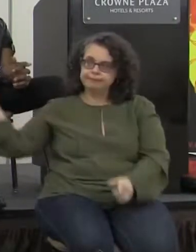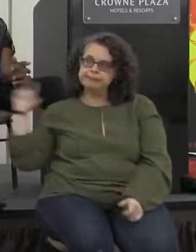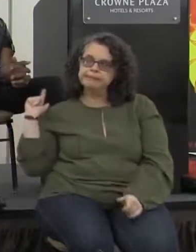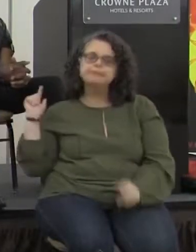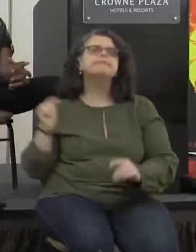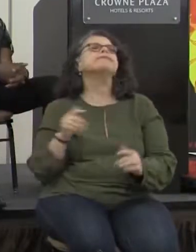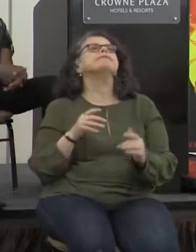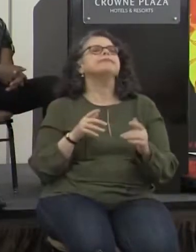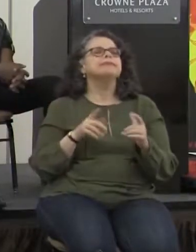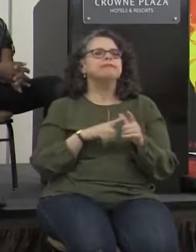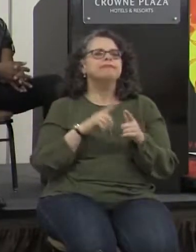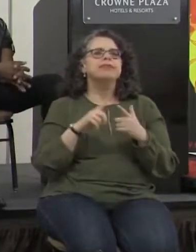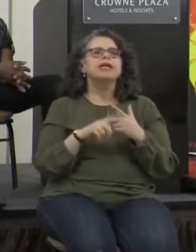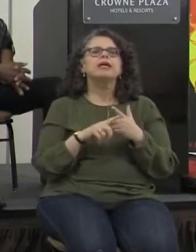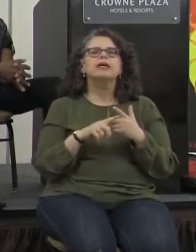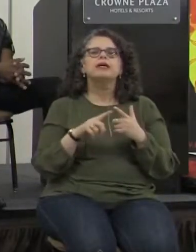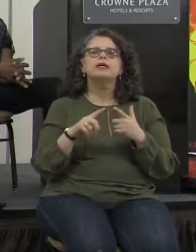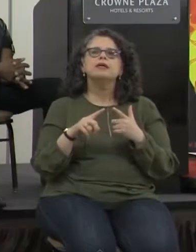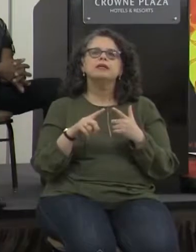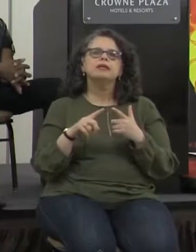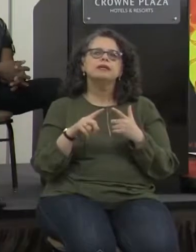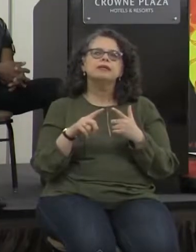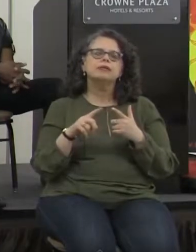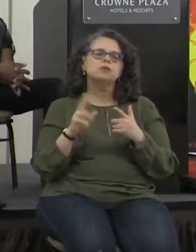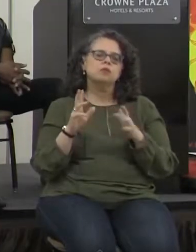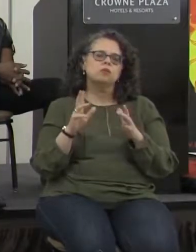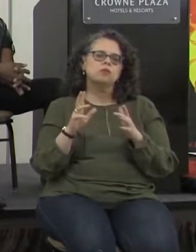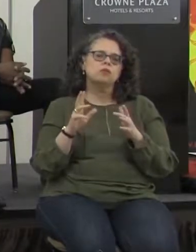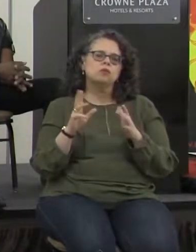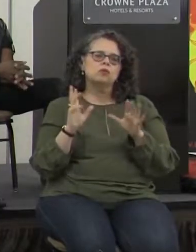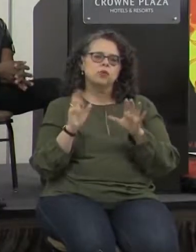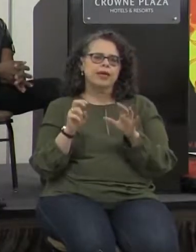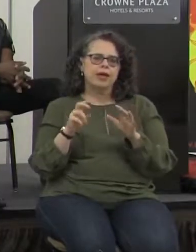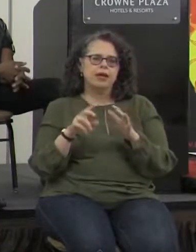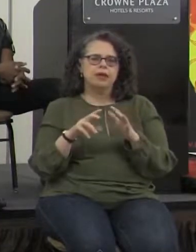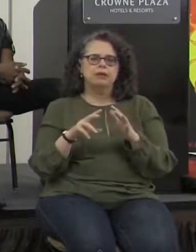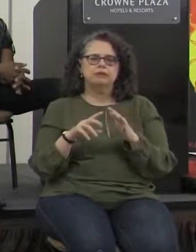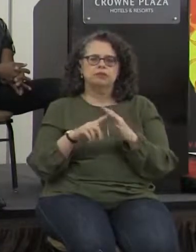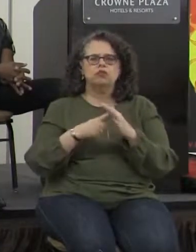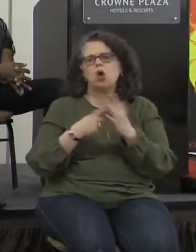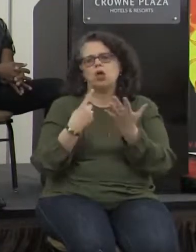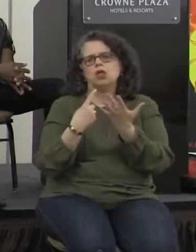and then we can jump into the questions that we have for the panel.